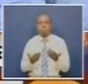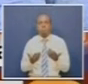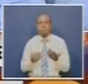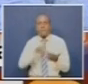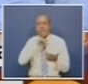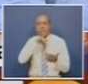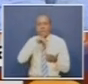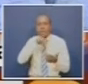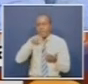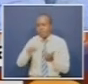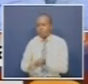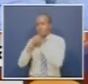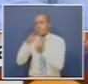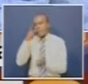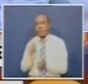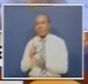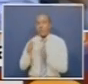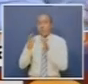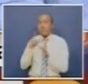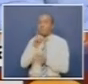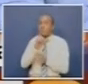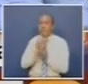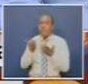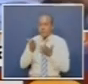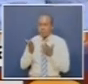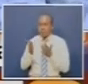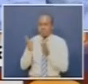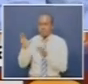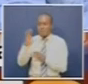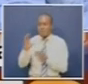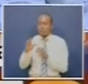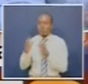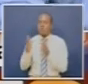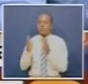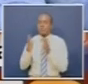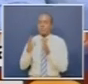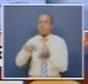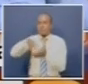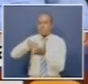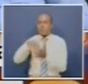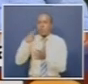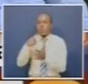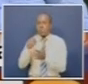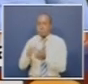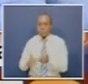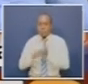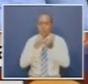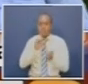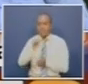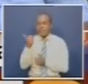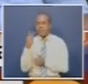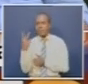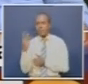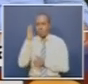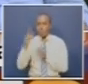We also are persuaded that if you say that any COD candidate who's supported by any of the other two principals would win, then